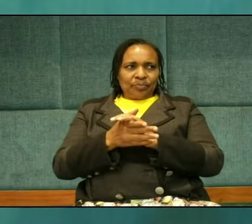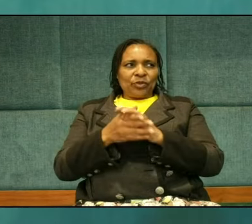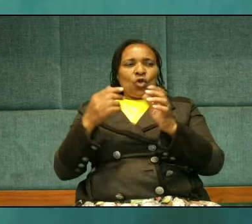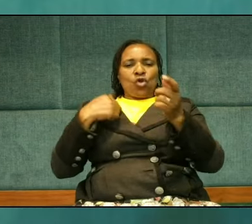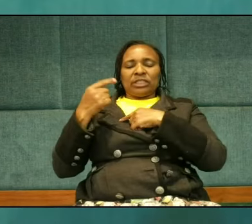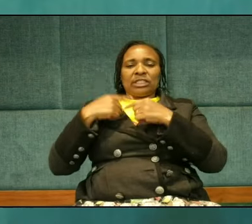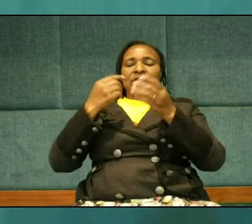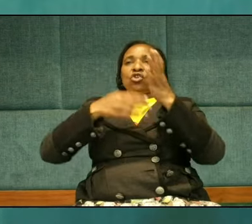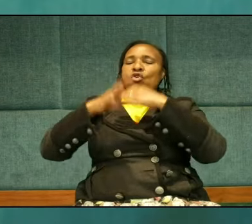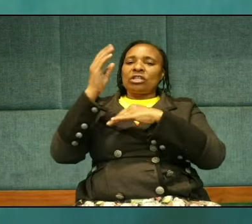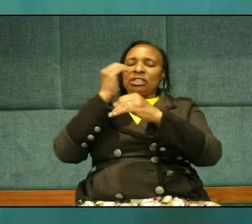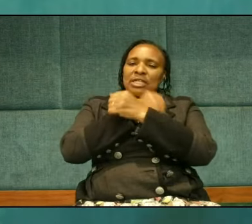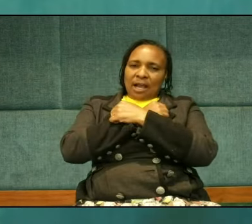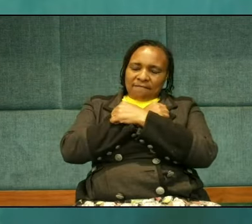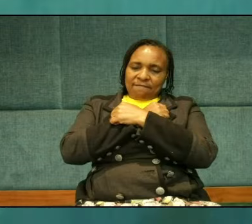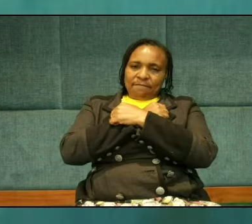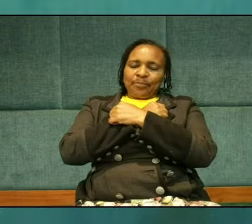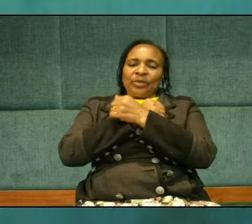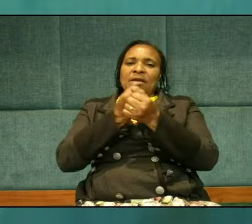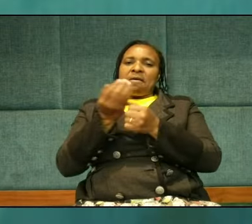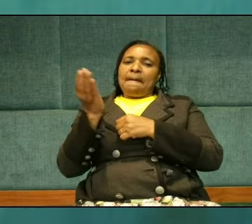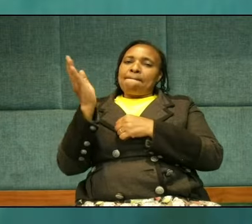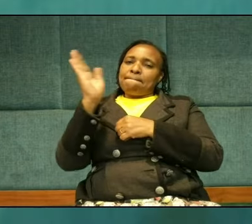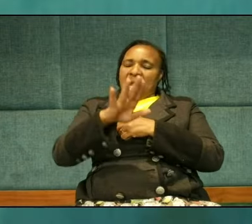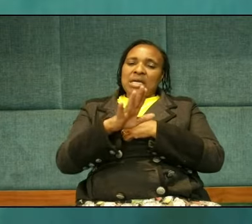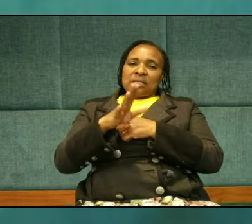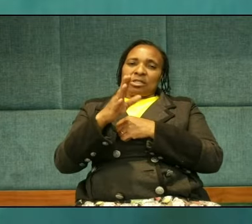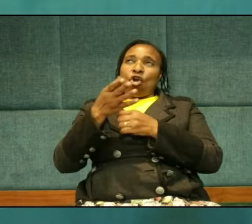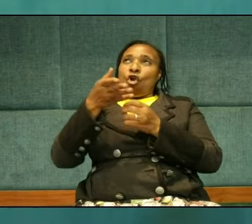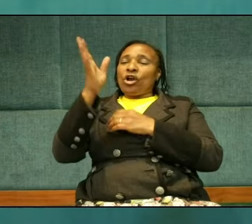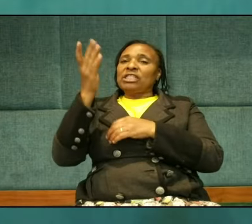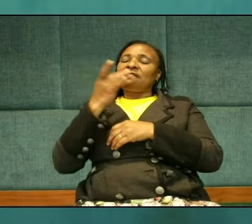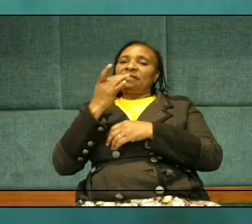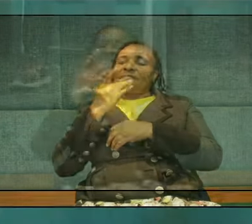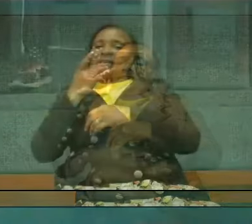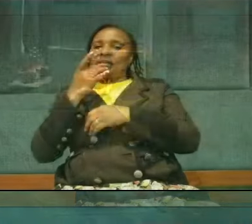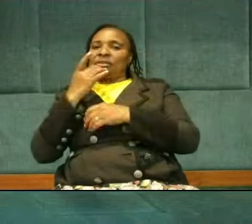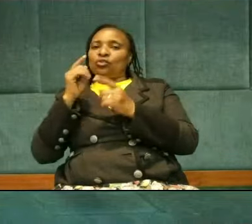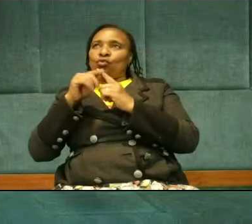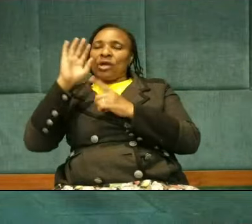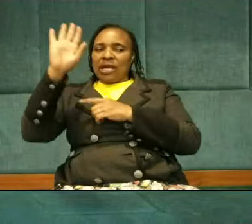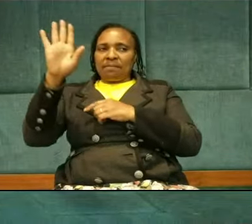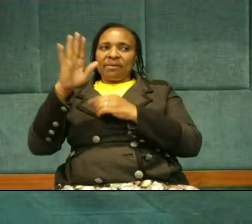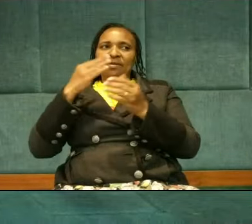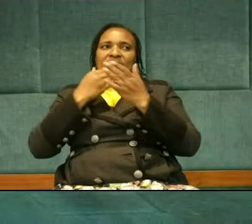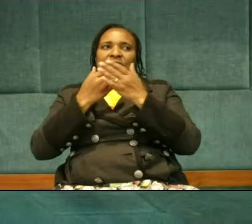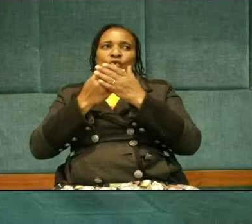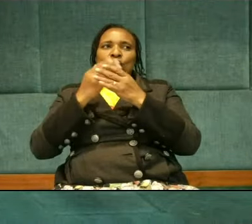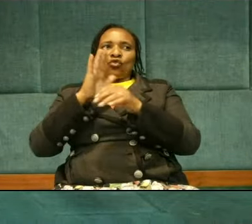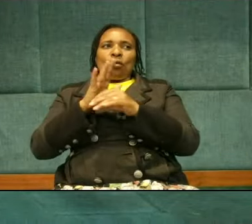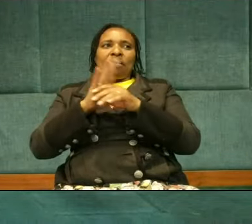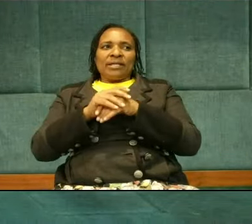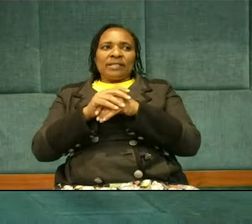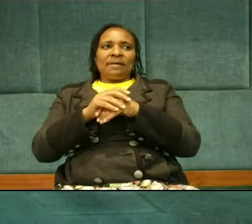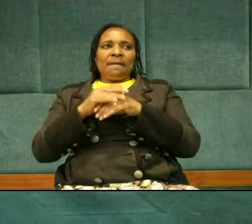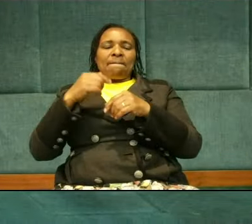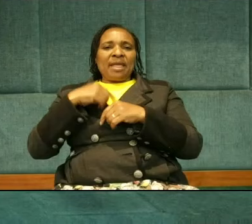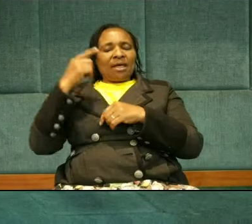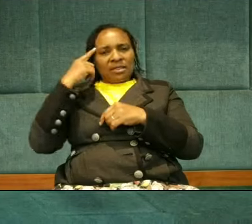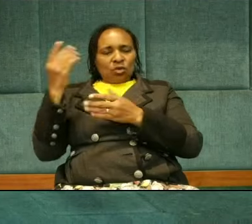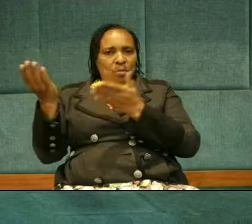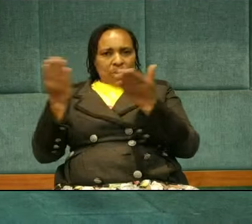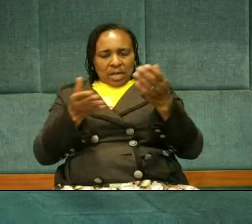that God loves us and we're returning the favor of his love back to him. Yeah. Thank you so much, Winston. And I think I'll even